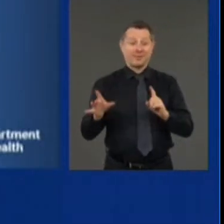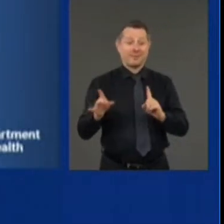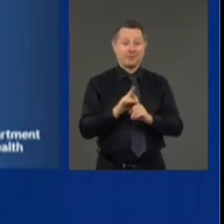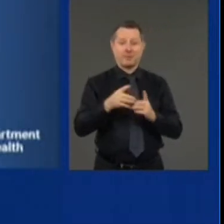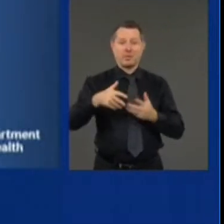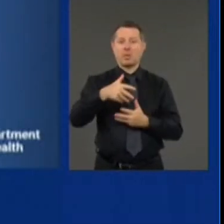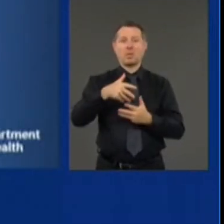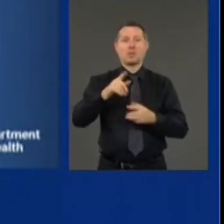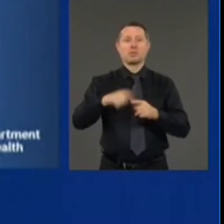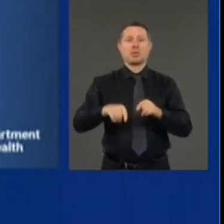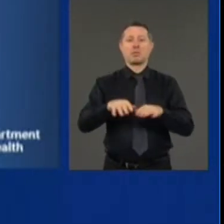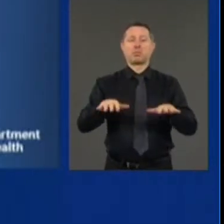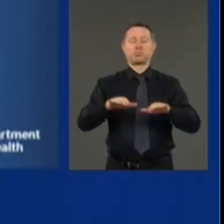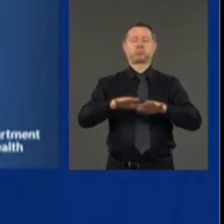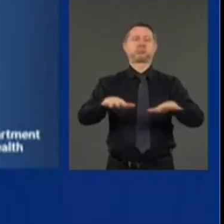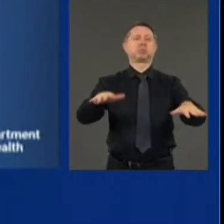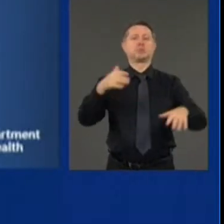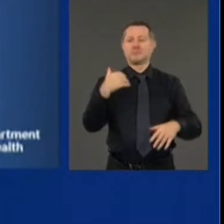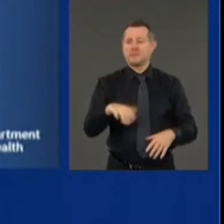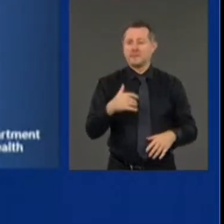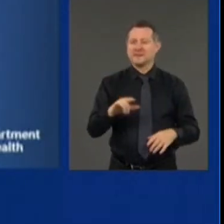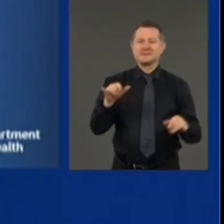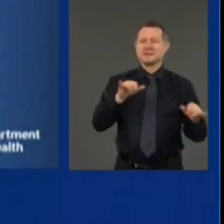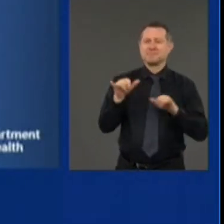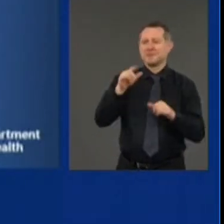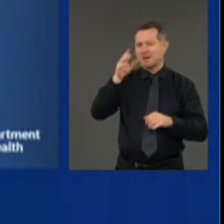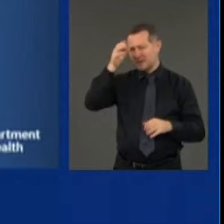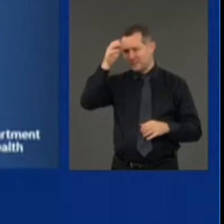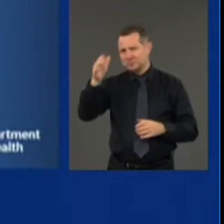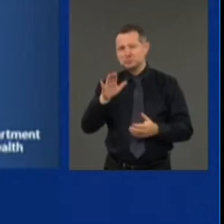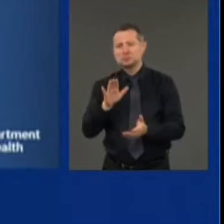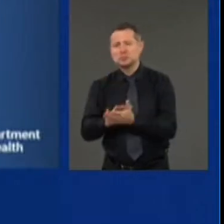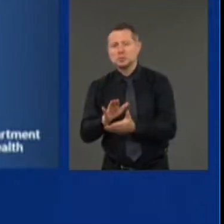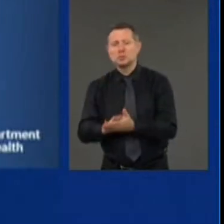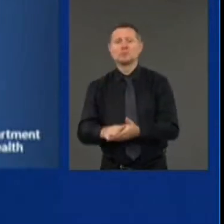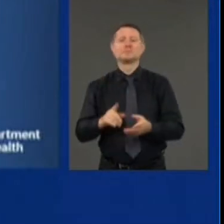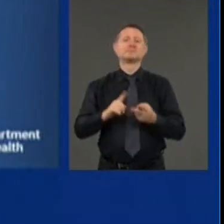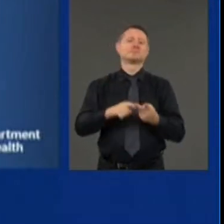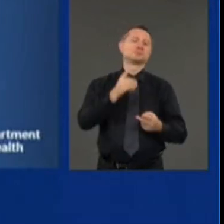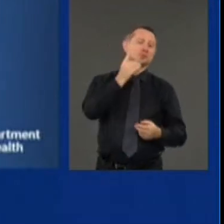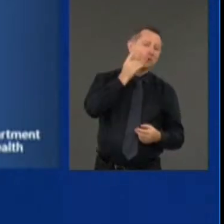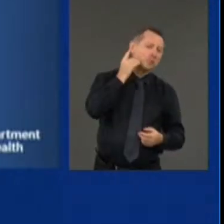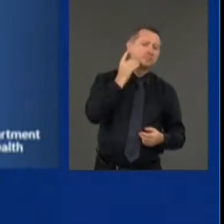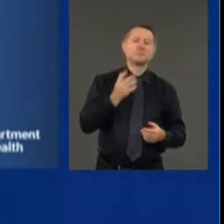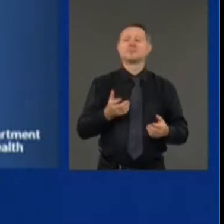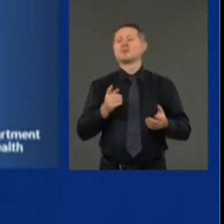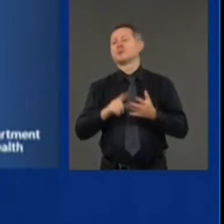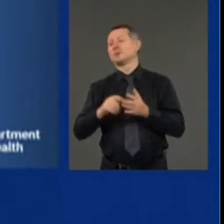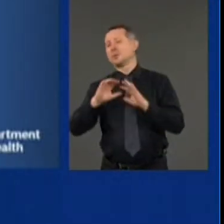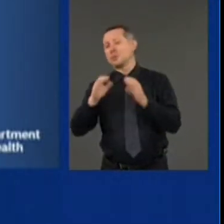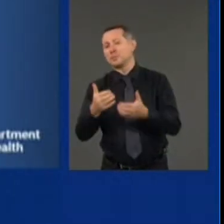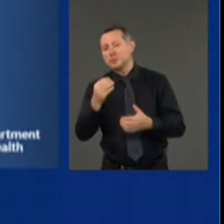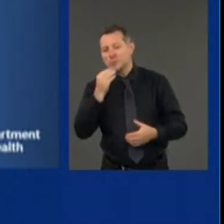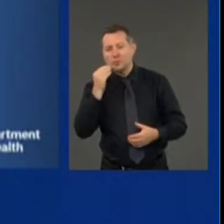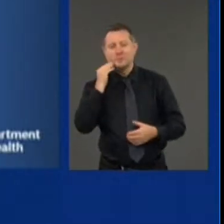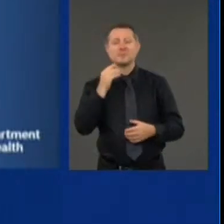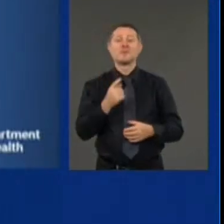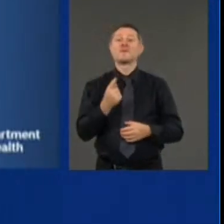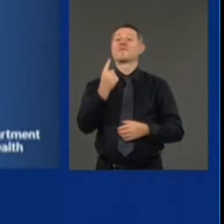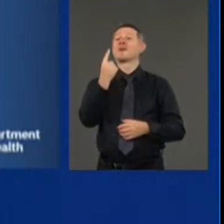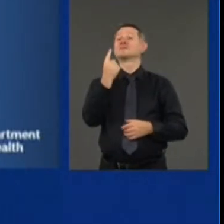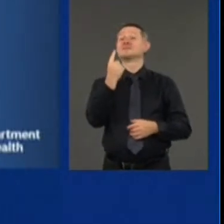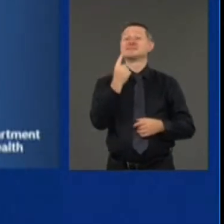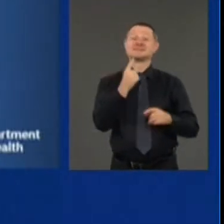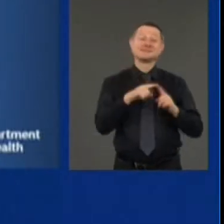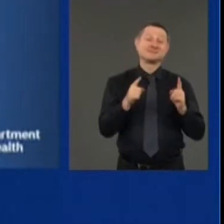congregate settings, in schools, in dormitories, in group homes. But unique to nursing homes is that many residents never